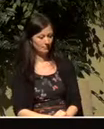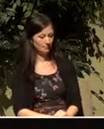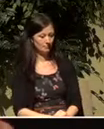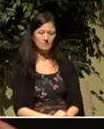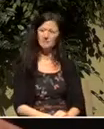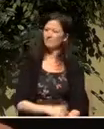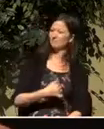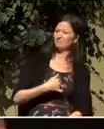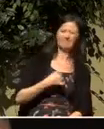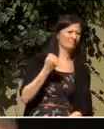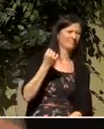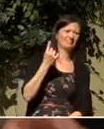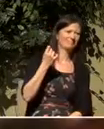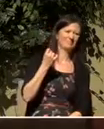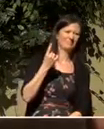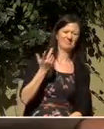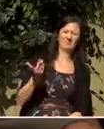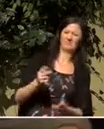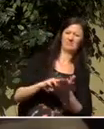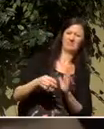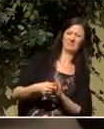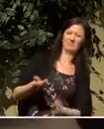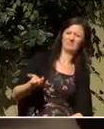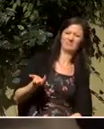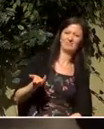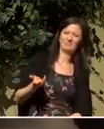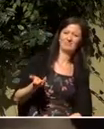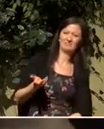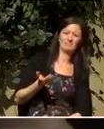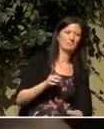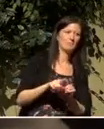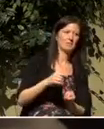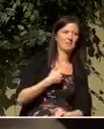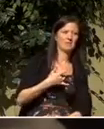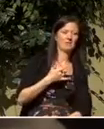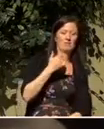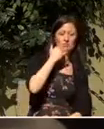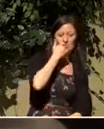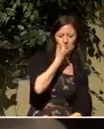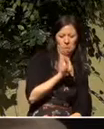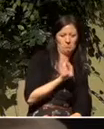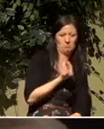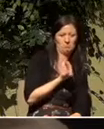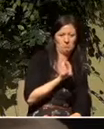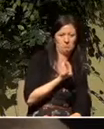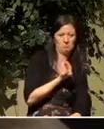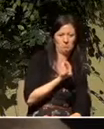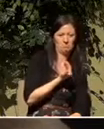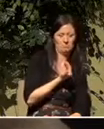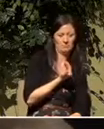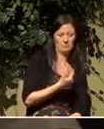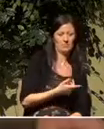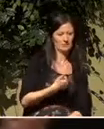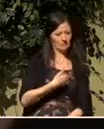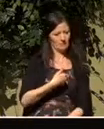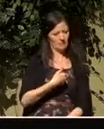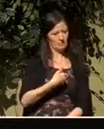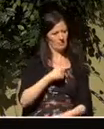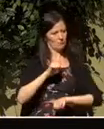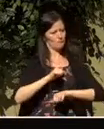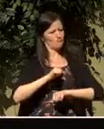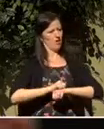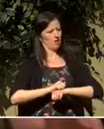Even though I didn't understand, I felt ashamed of myself. Instead of being the rock, it was like I